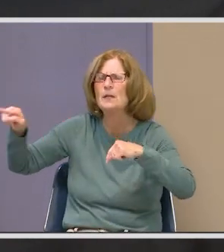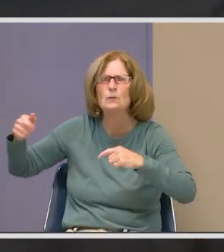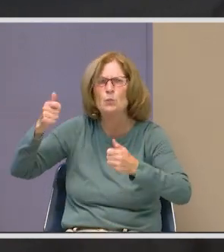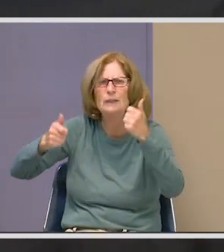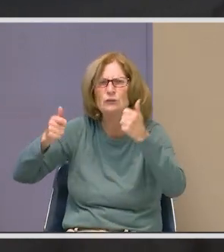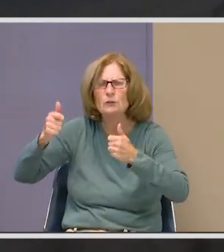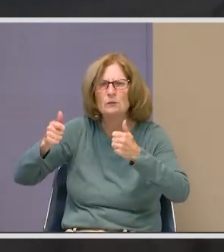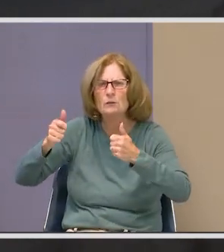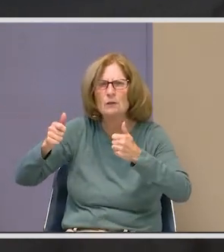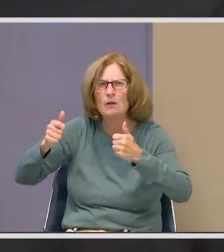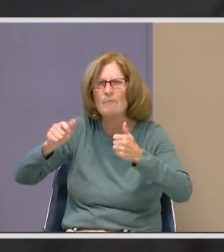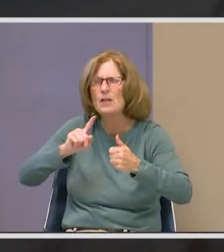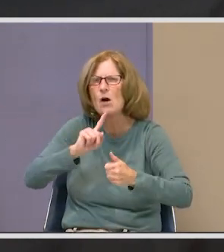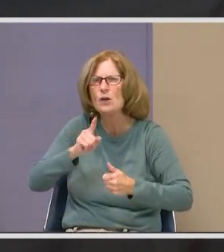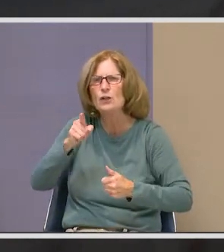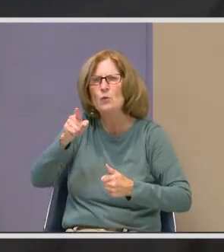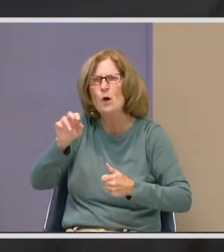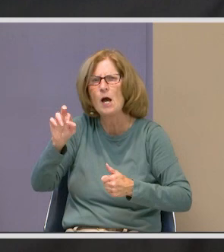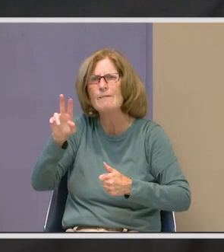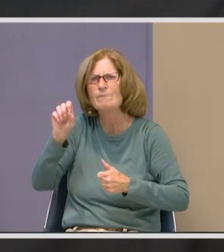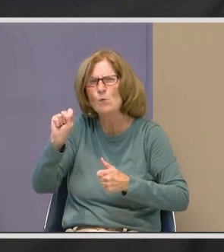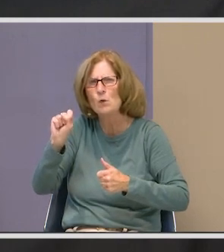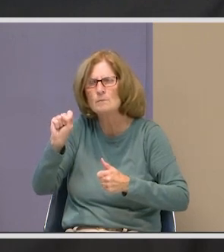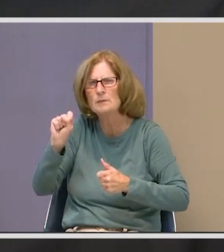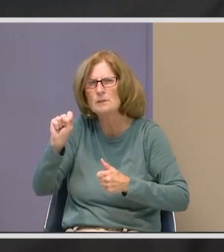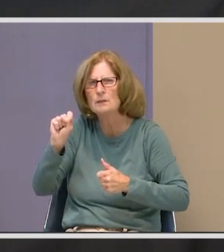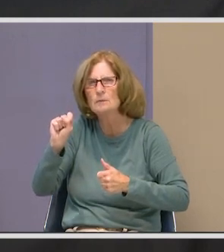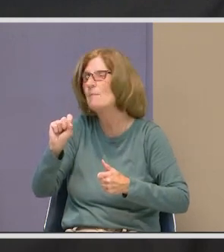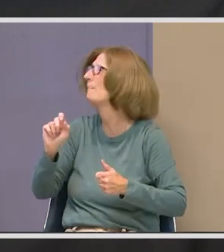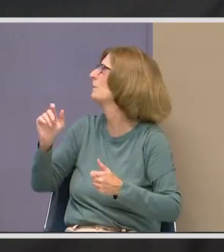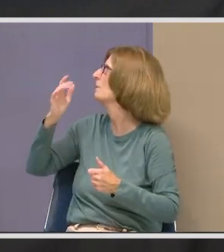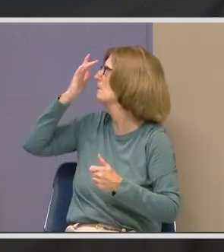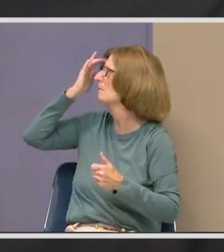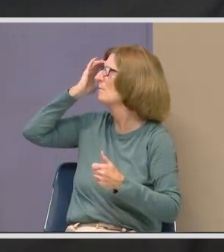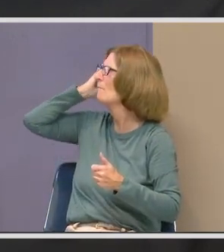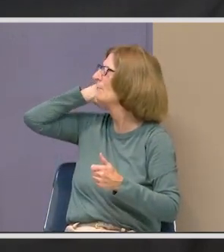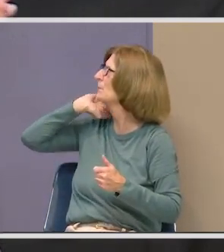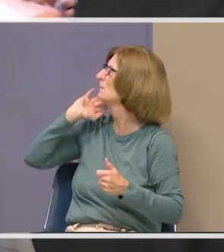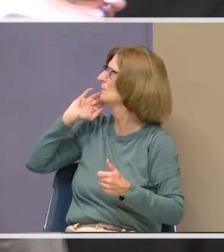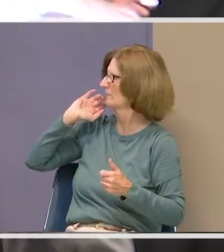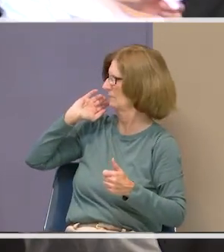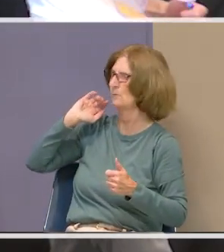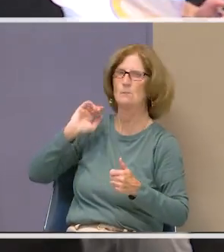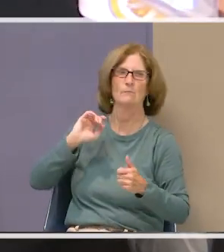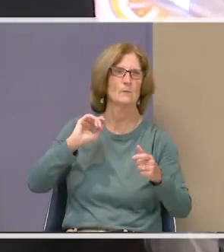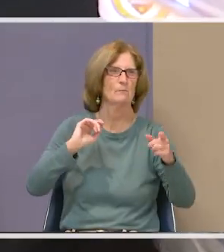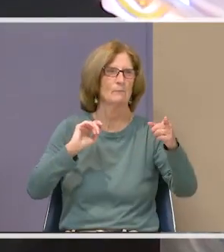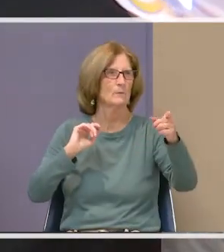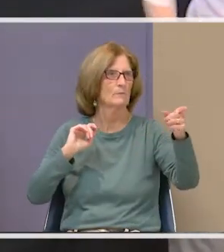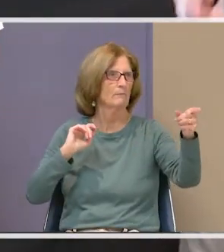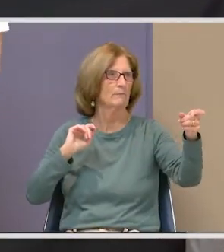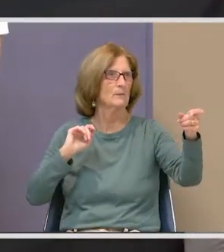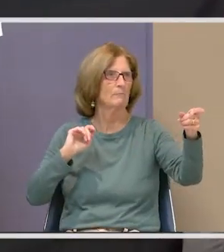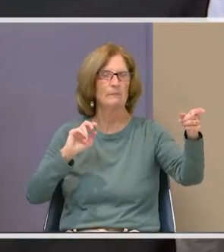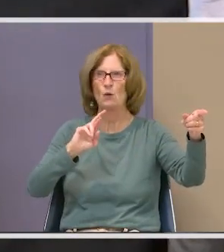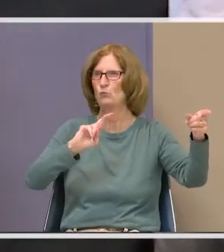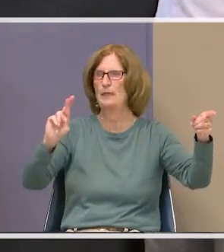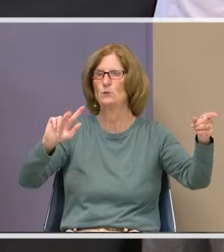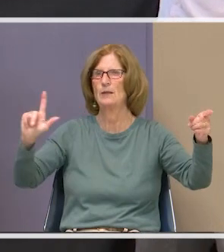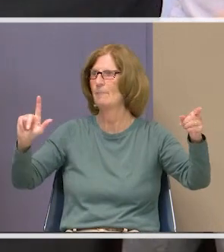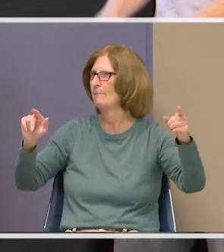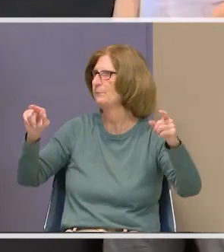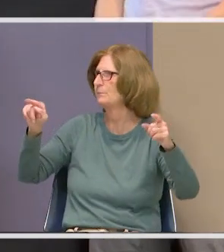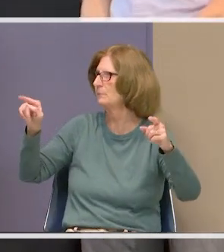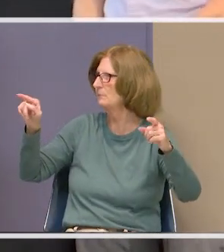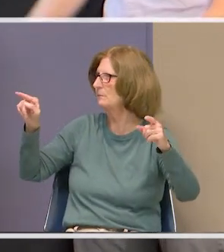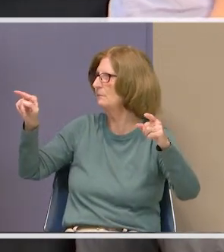Yeah, absolutely. That's Braddock and that's Forbes. And right and left. My house is where that